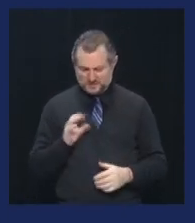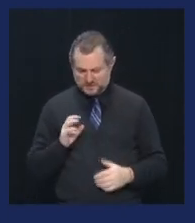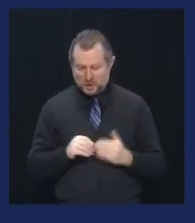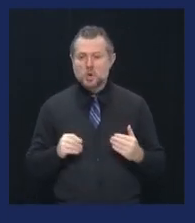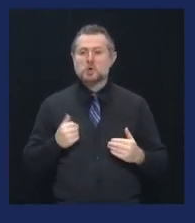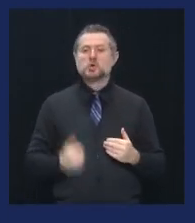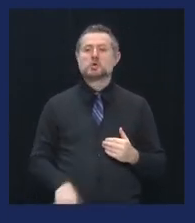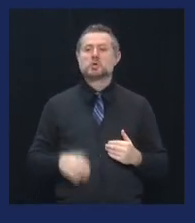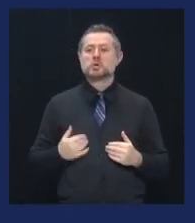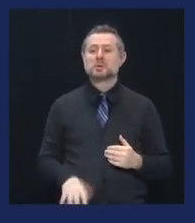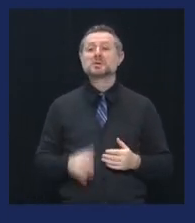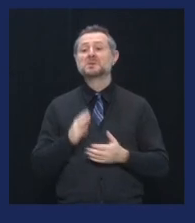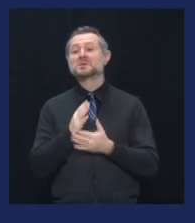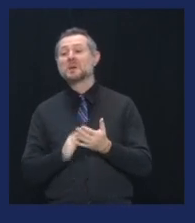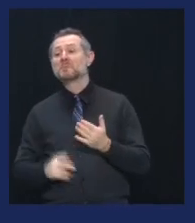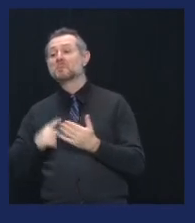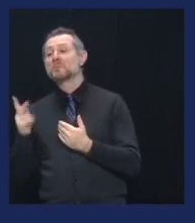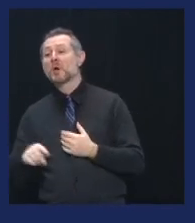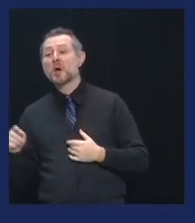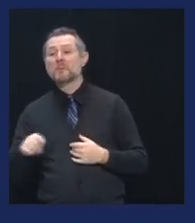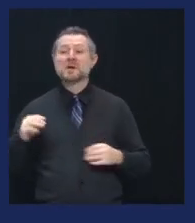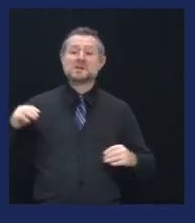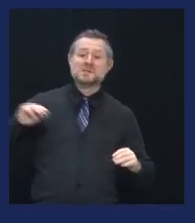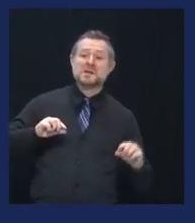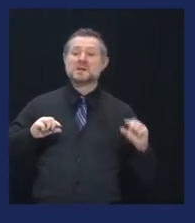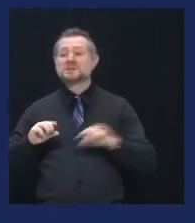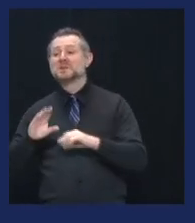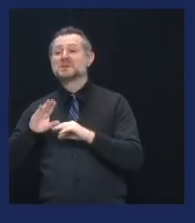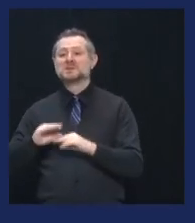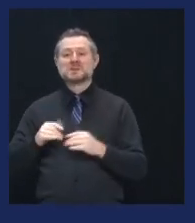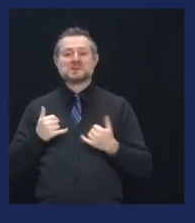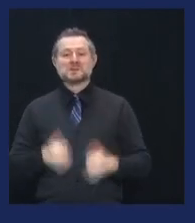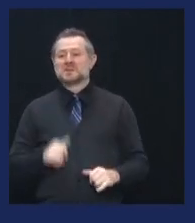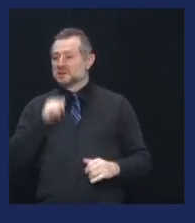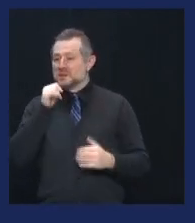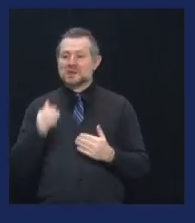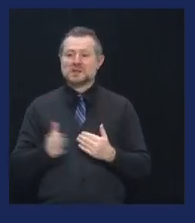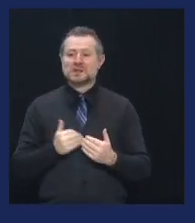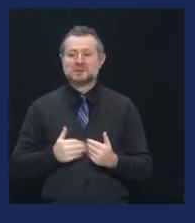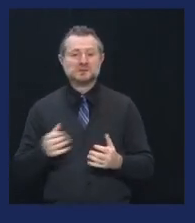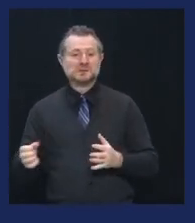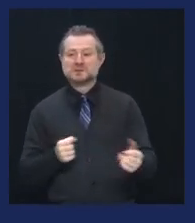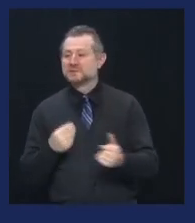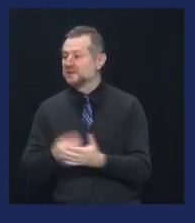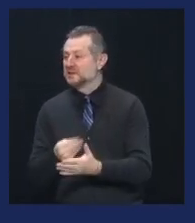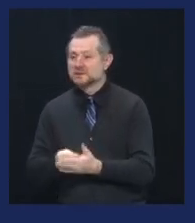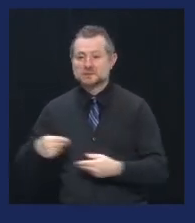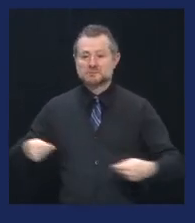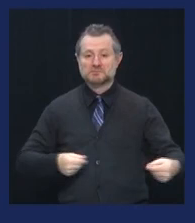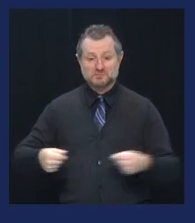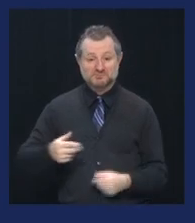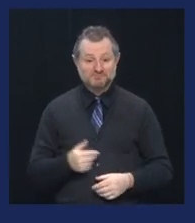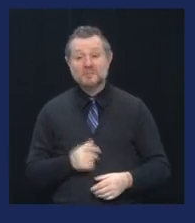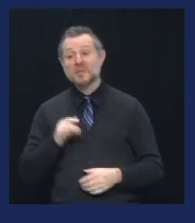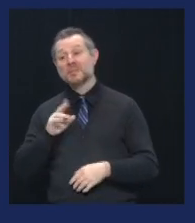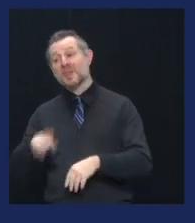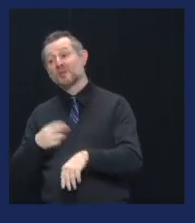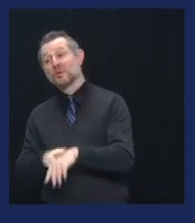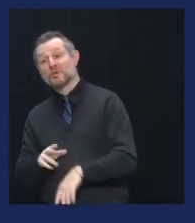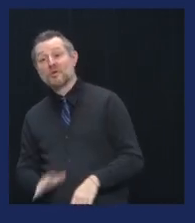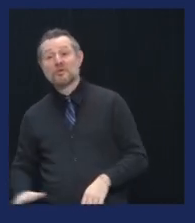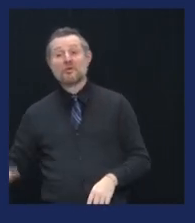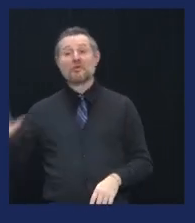some subsidies in place, they are small and they're hard to access. Nationwide, 1 in 5 families